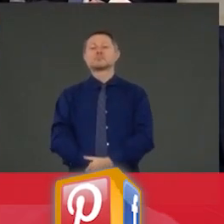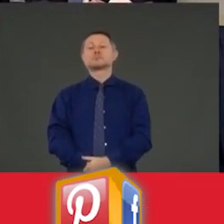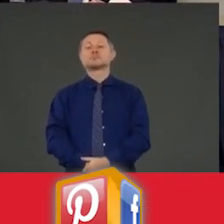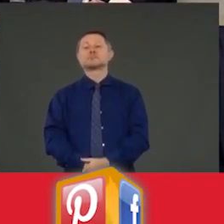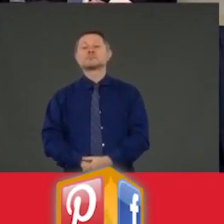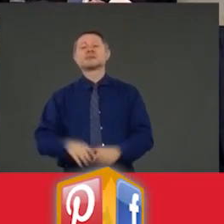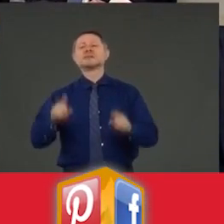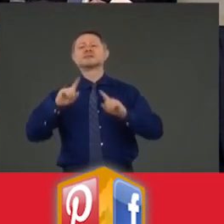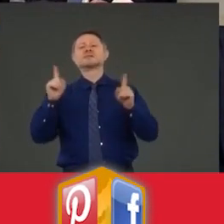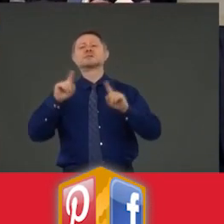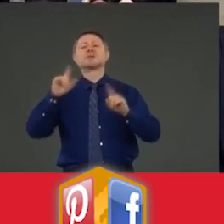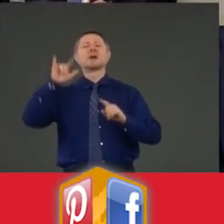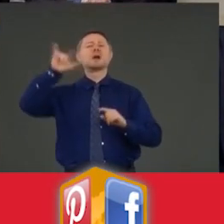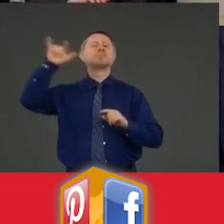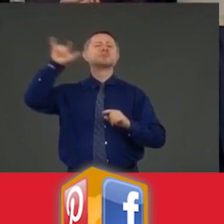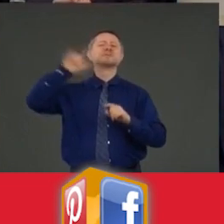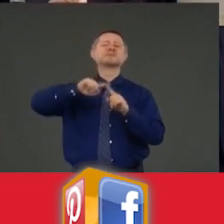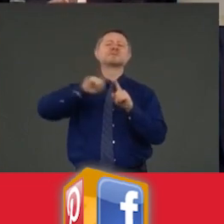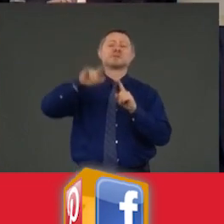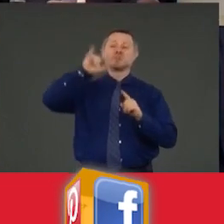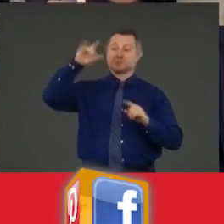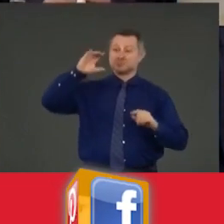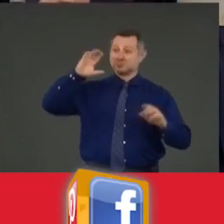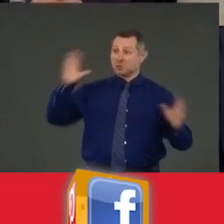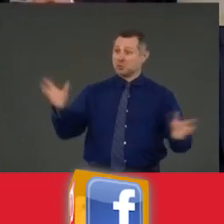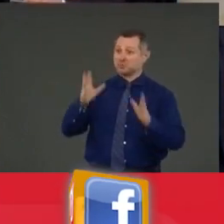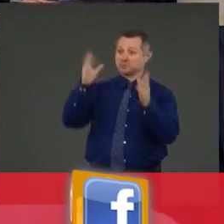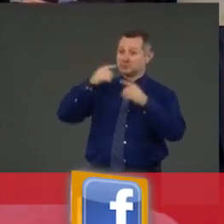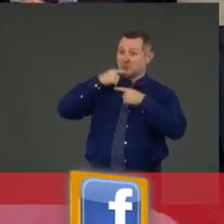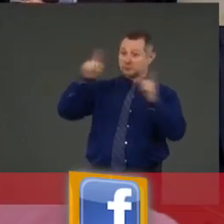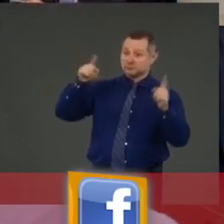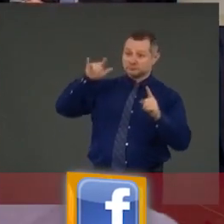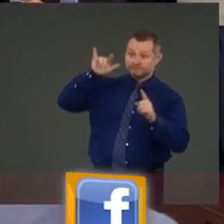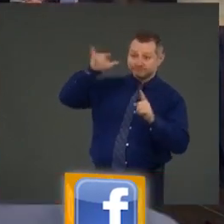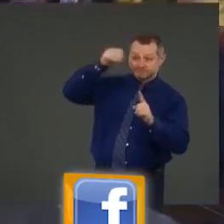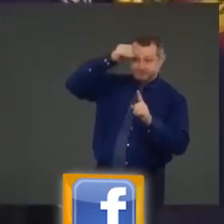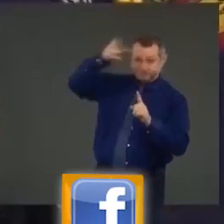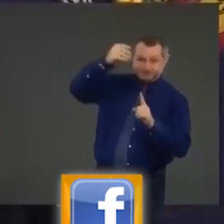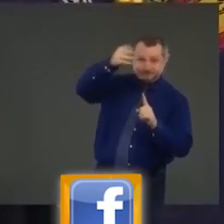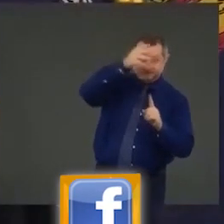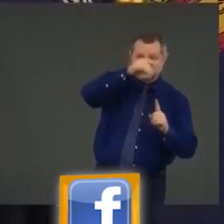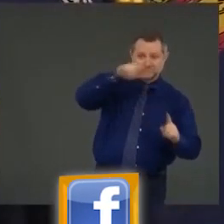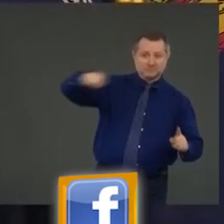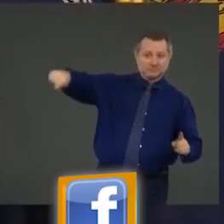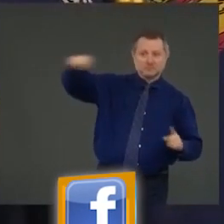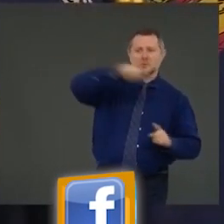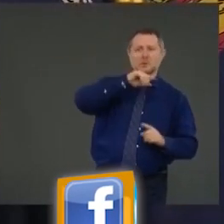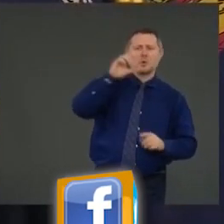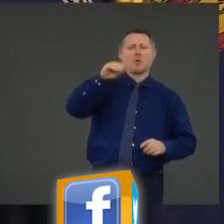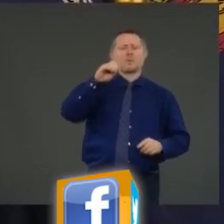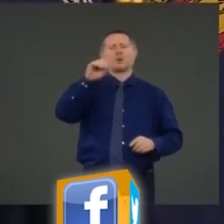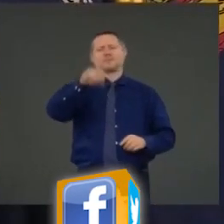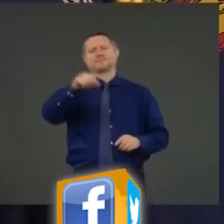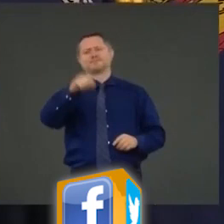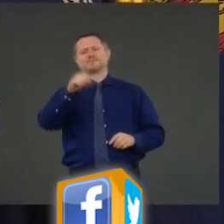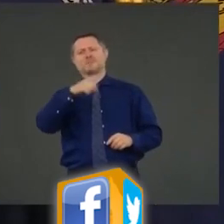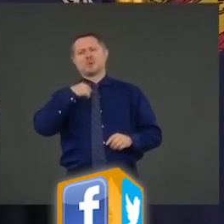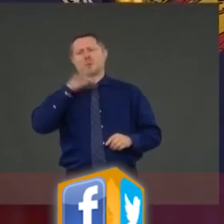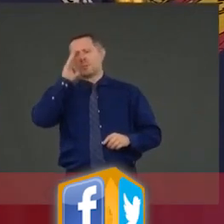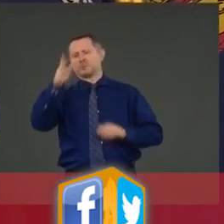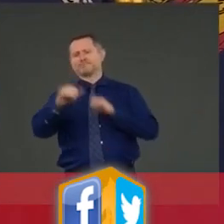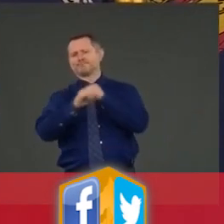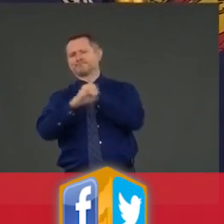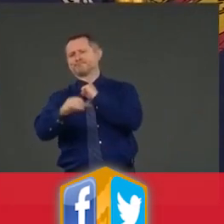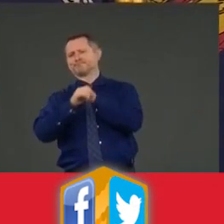to encourage them to make announcements on Yes. flights from Florida? Yes. Oh, no, people will know about it. There's no doubt about